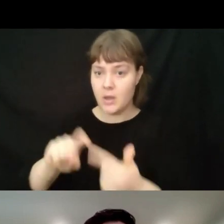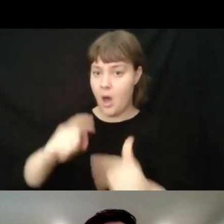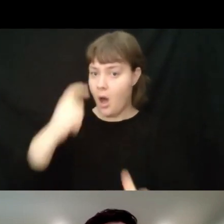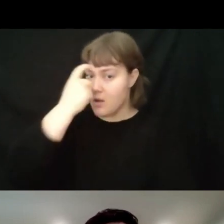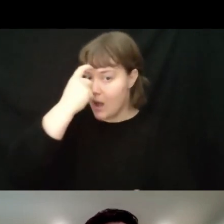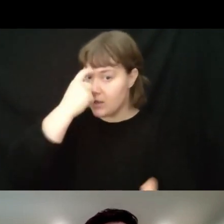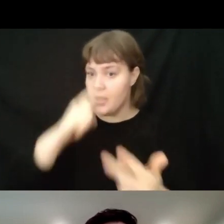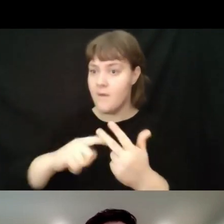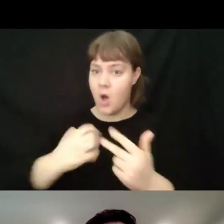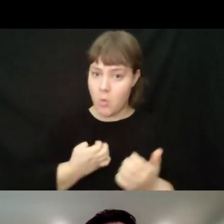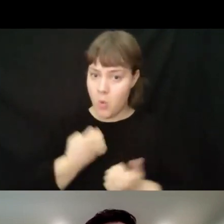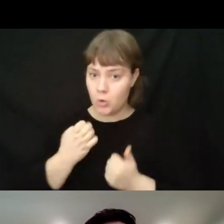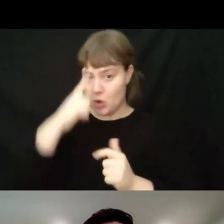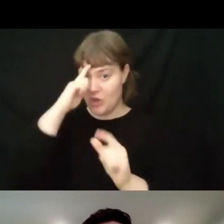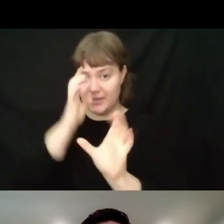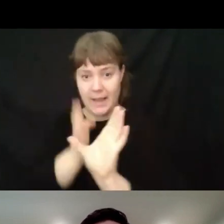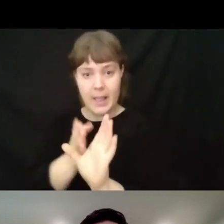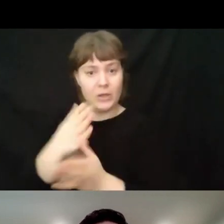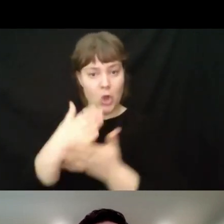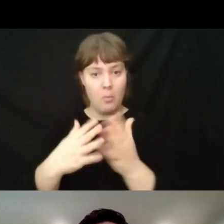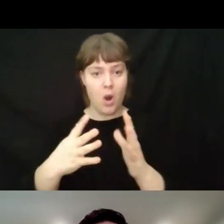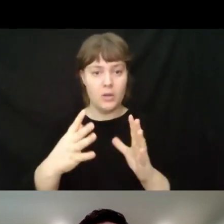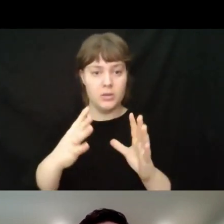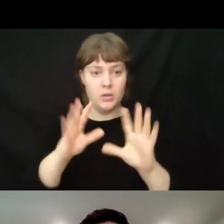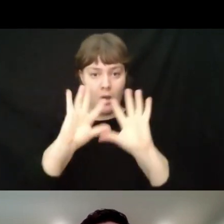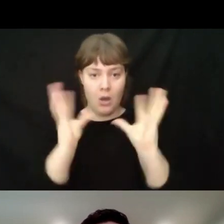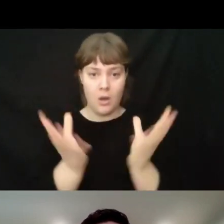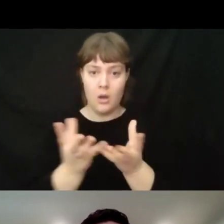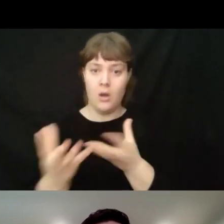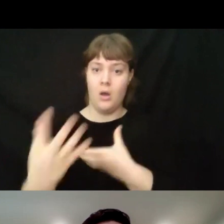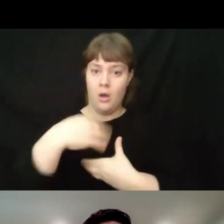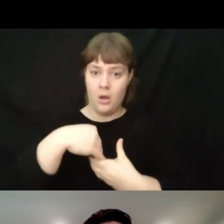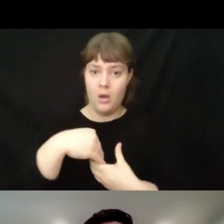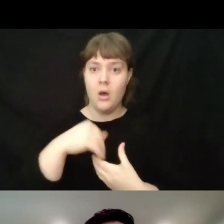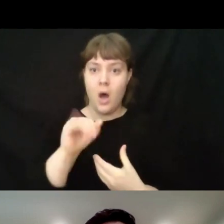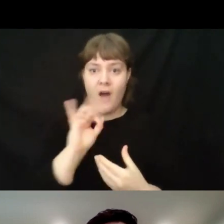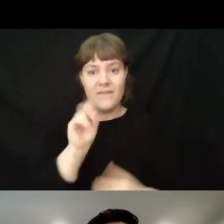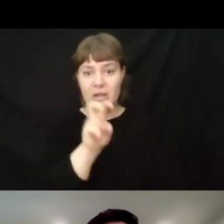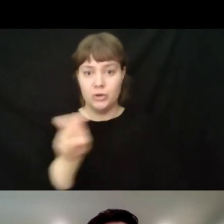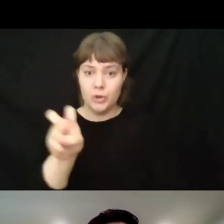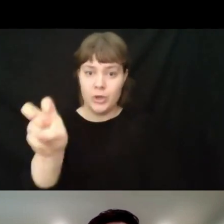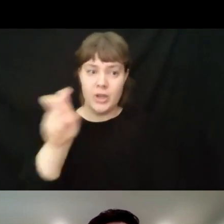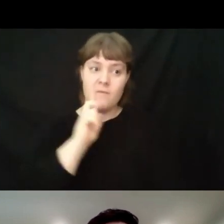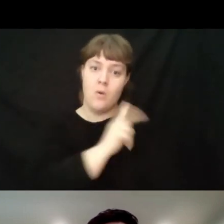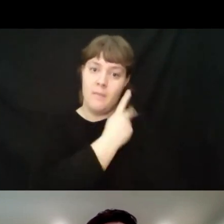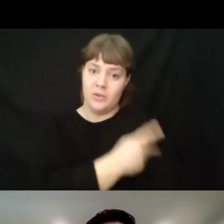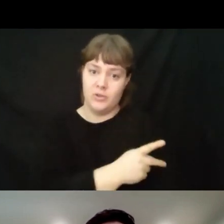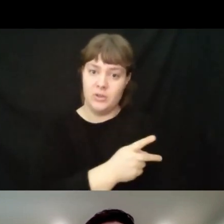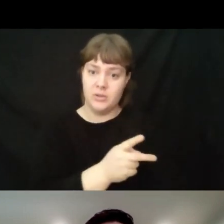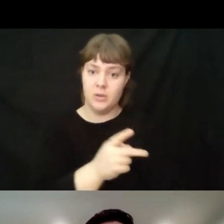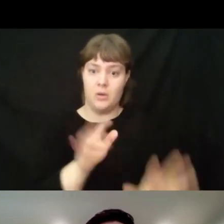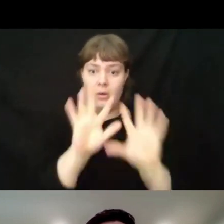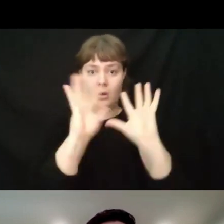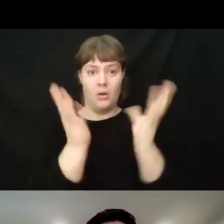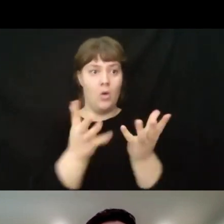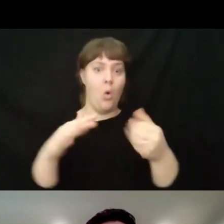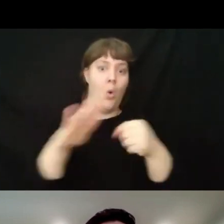and psychological aspects of this journey for many of our patients, and being able to look at this and